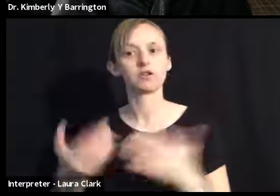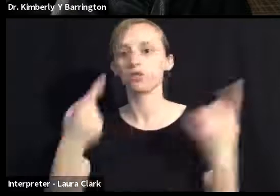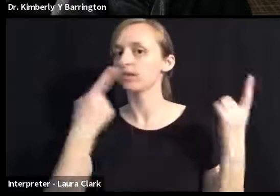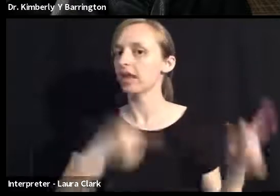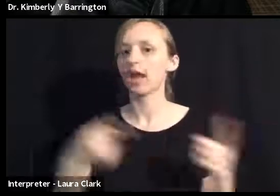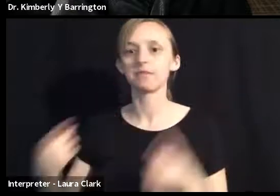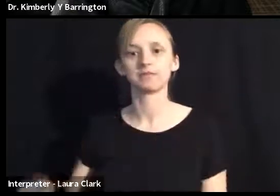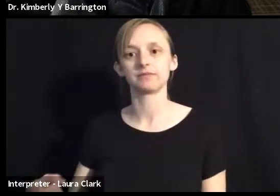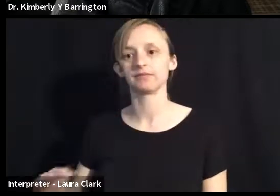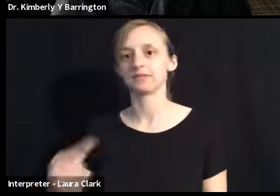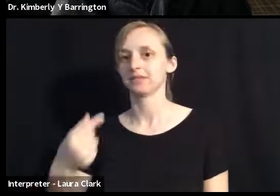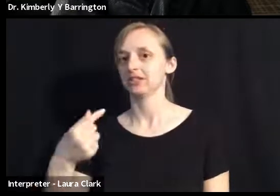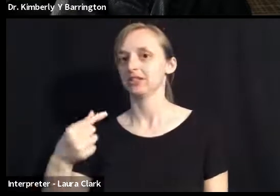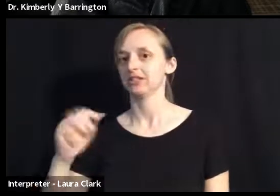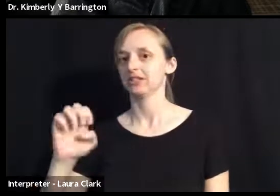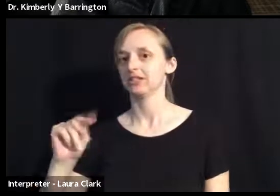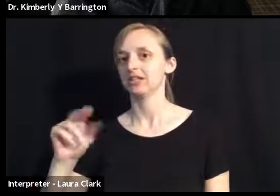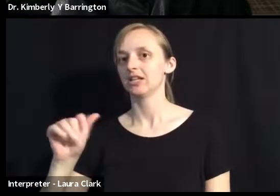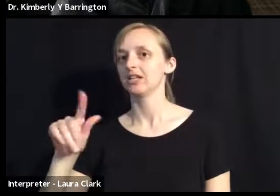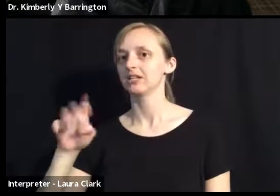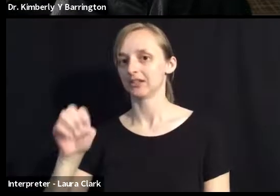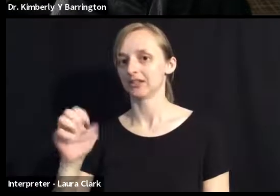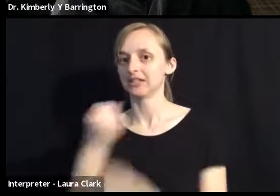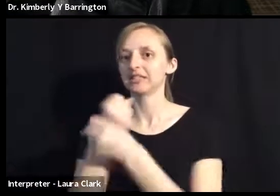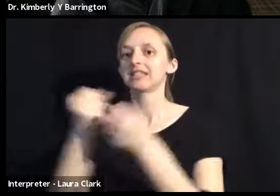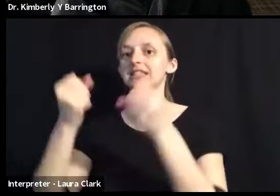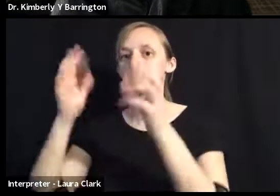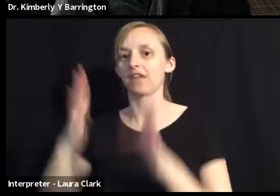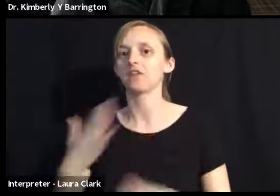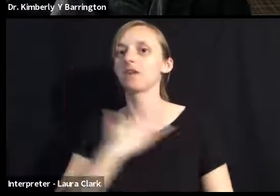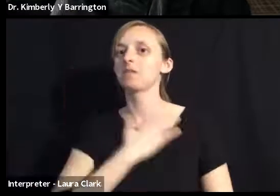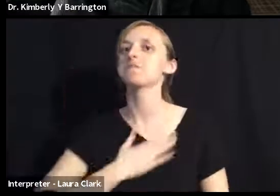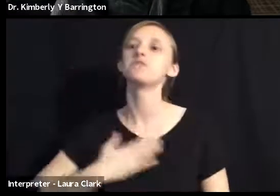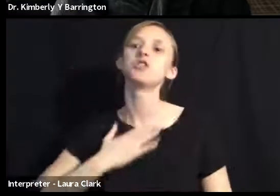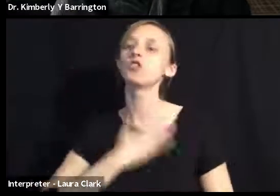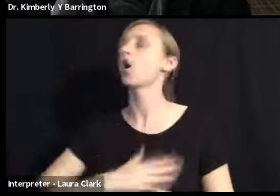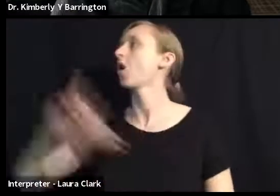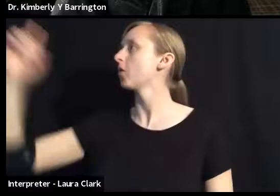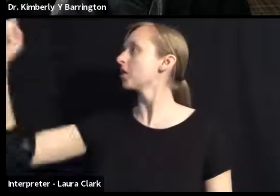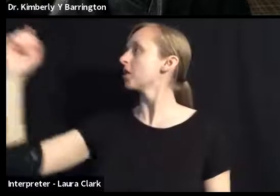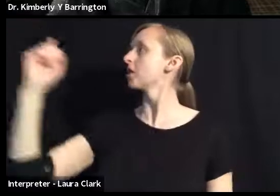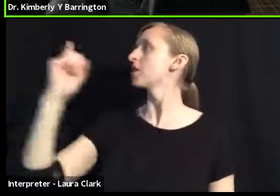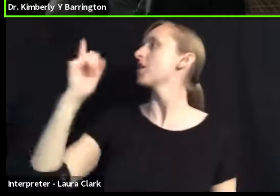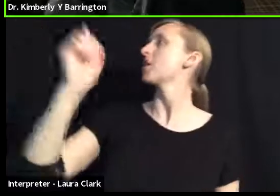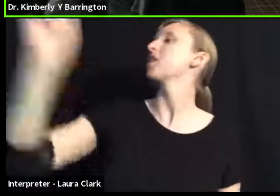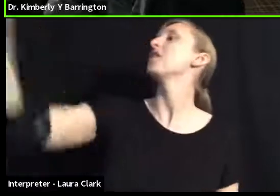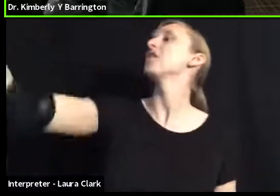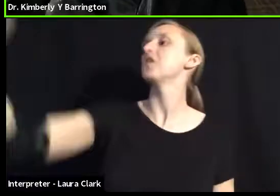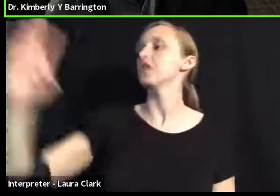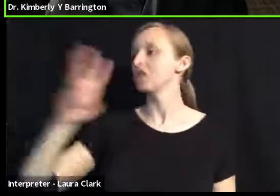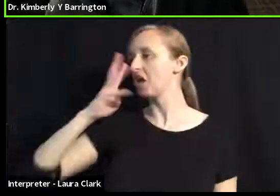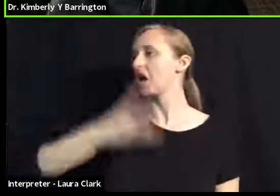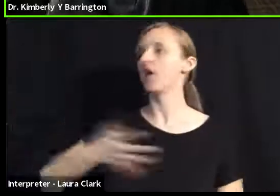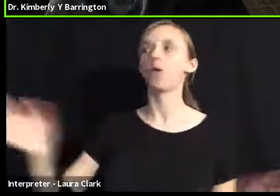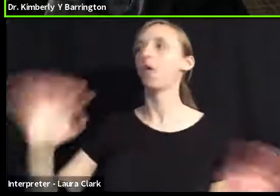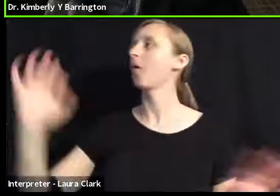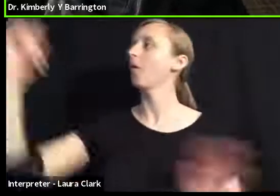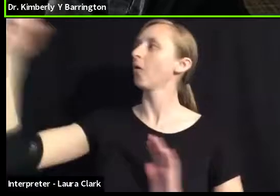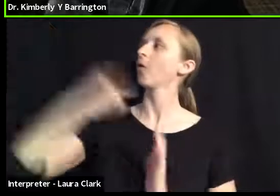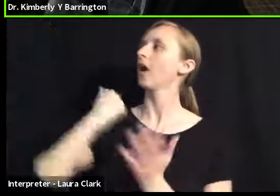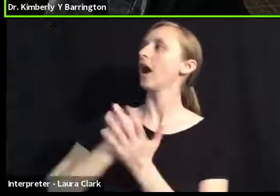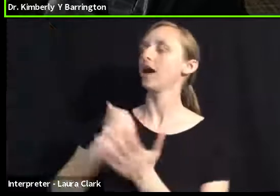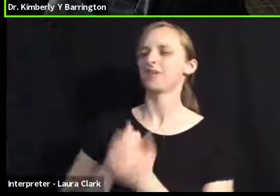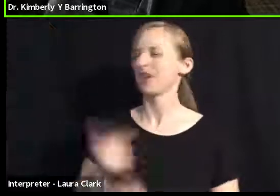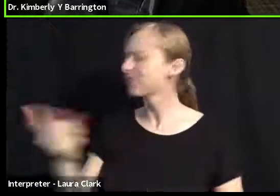Gentle Savior, please don't pass me by. Stop, because you're trying to get me worked up. I'm just saying, you know, we